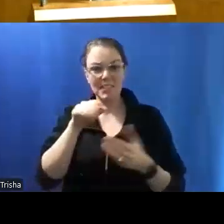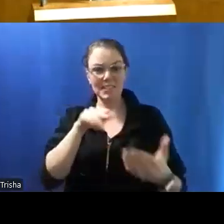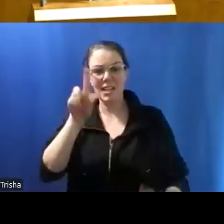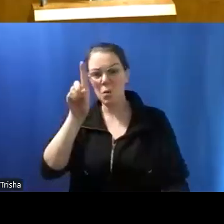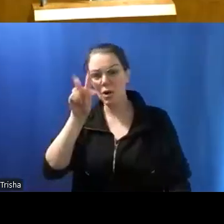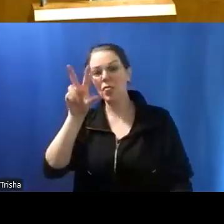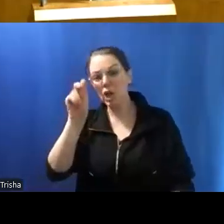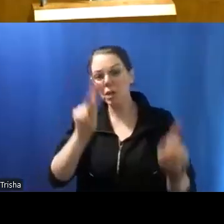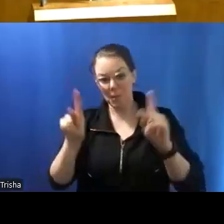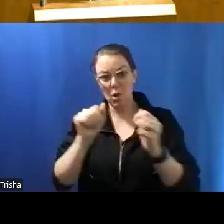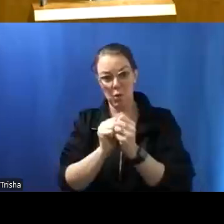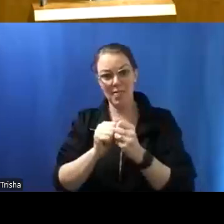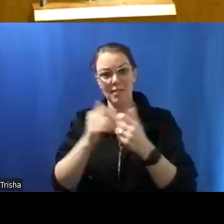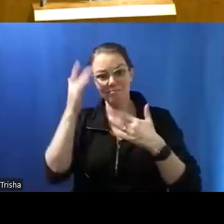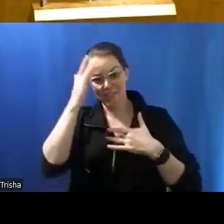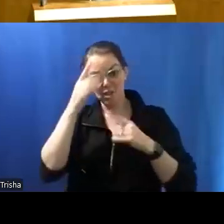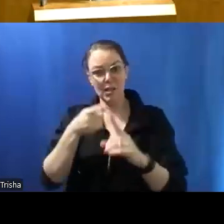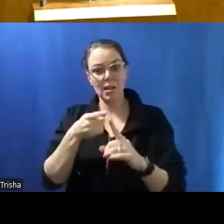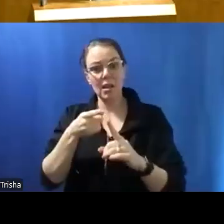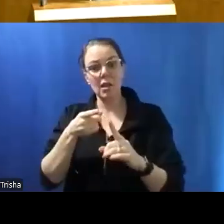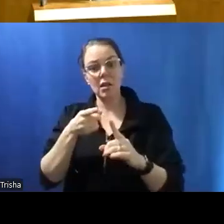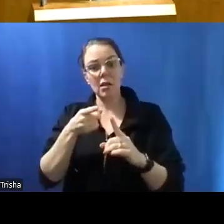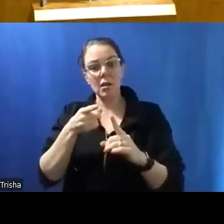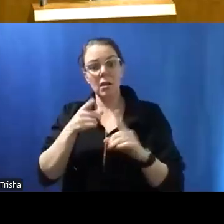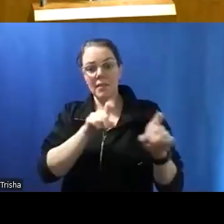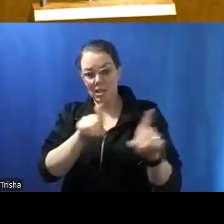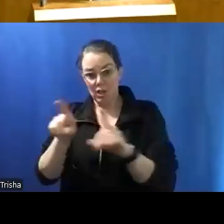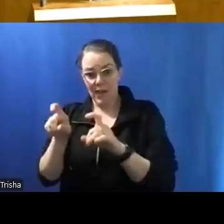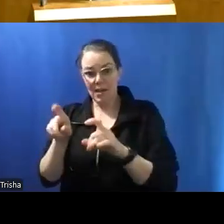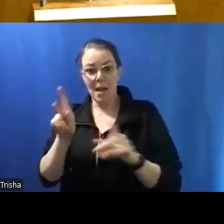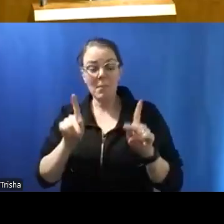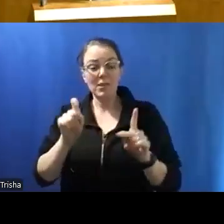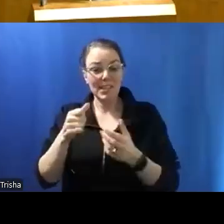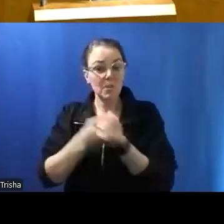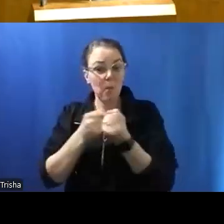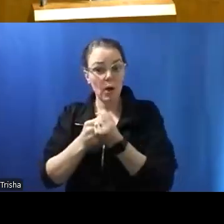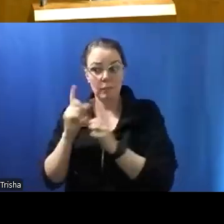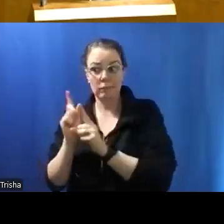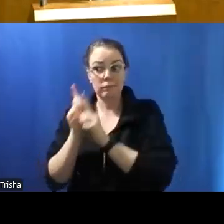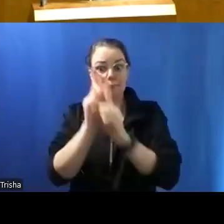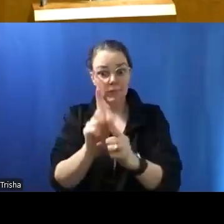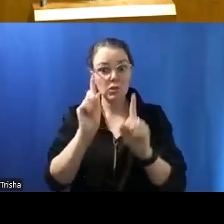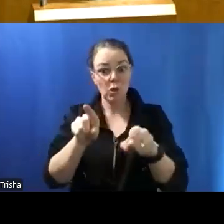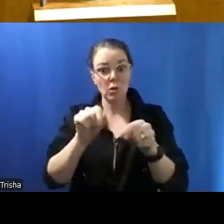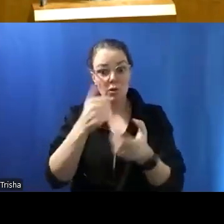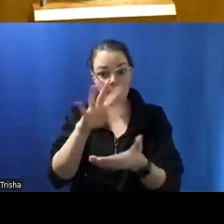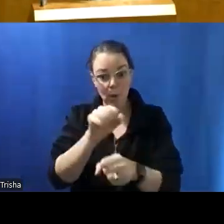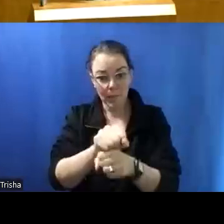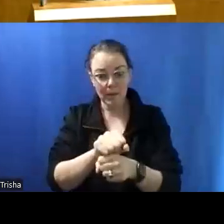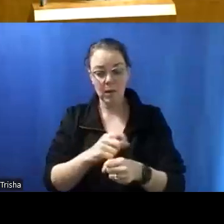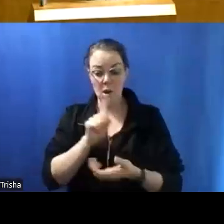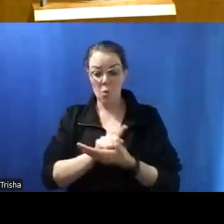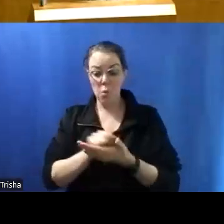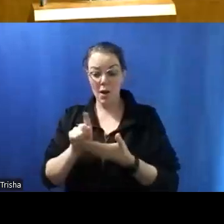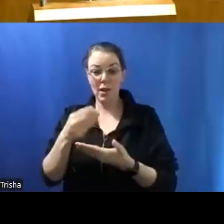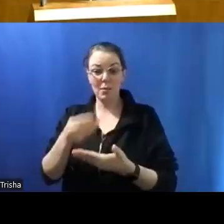that they surveyed. People need support to go for these appointments. The week before the appointment, a third were